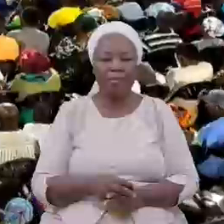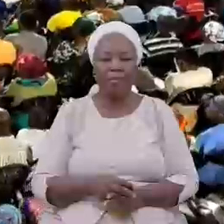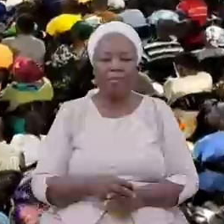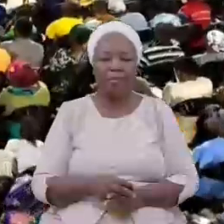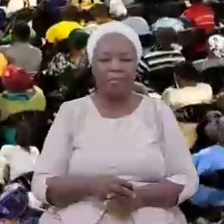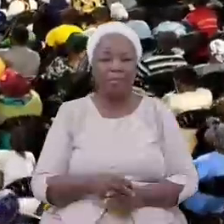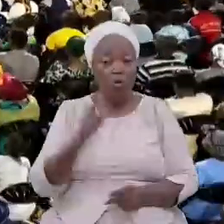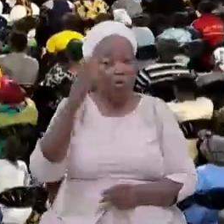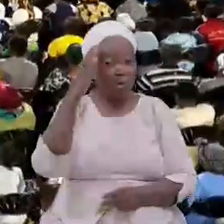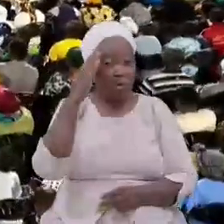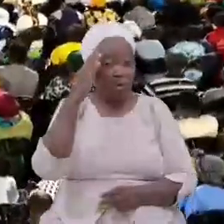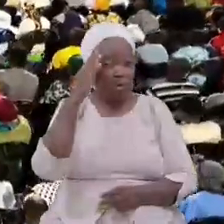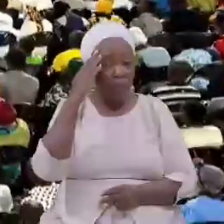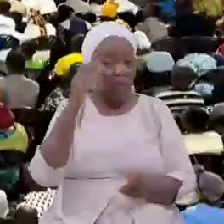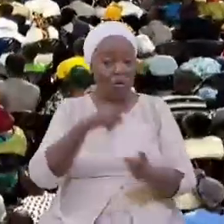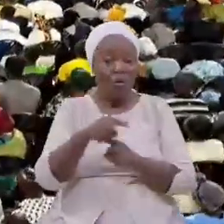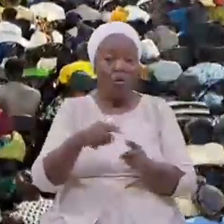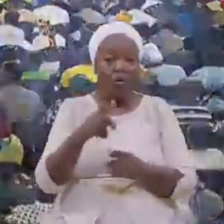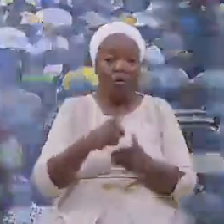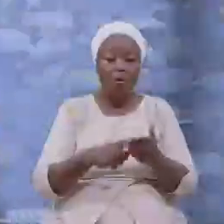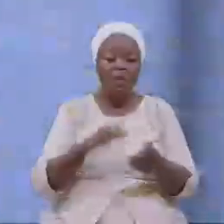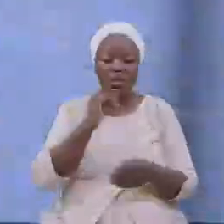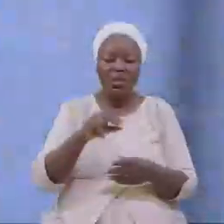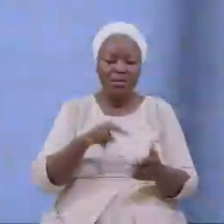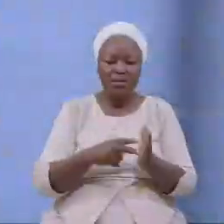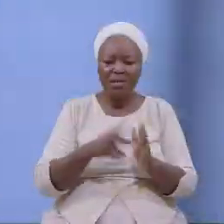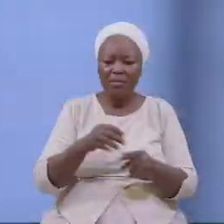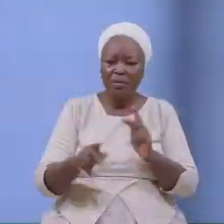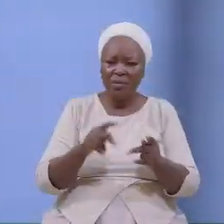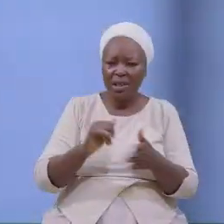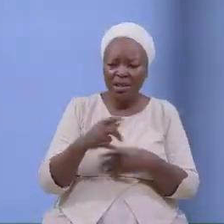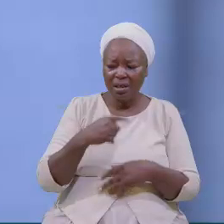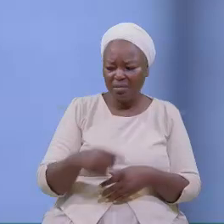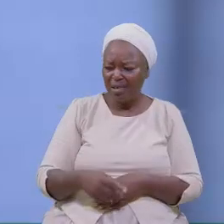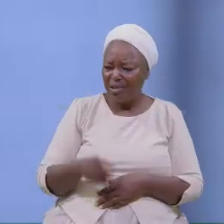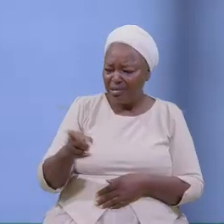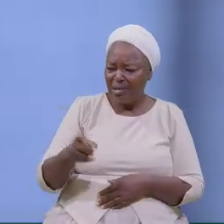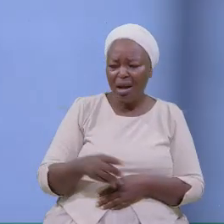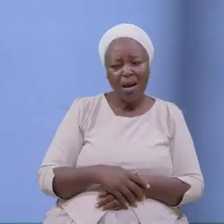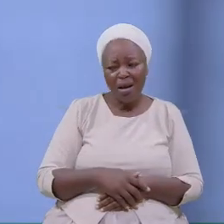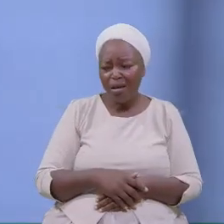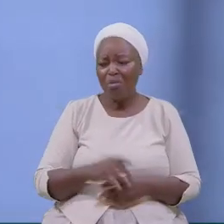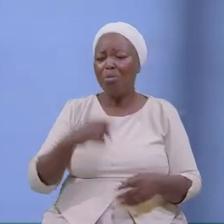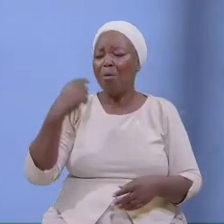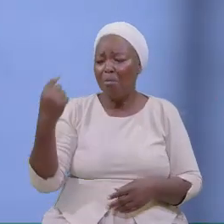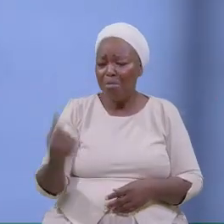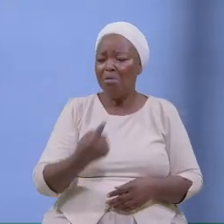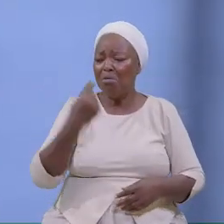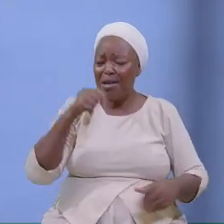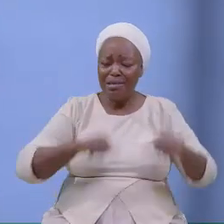You know what they call some people? They say it's a perpetual doubter.